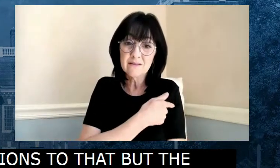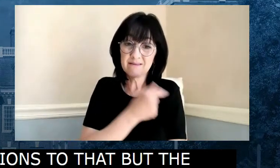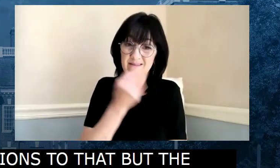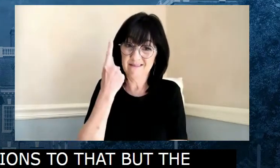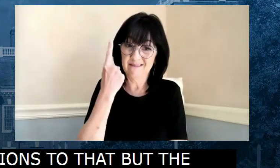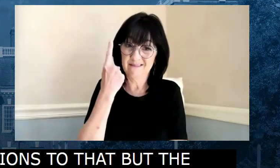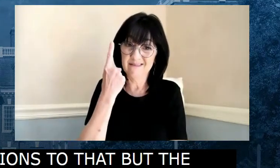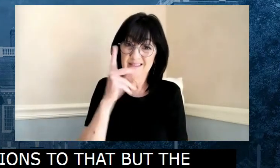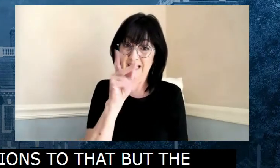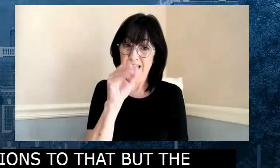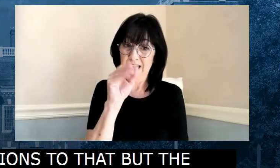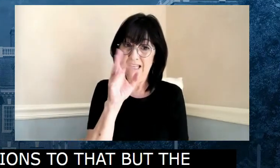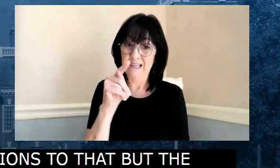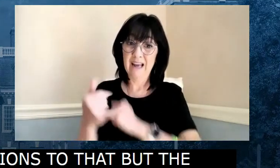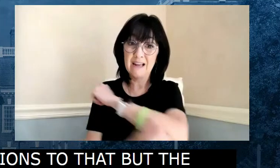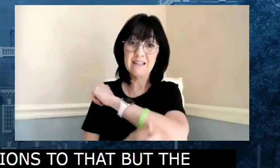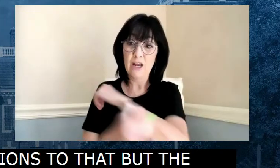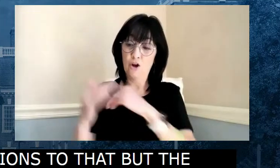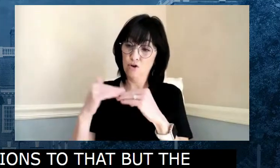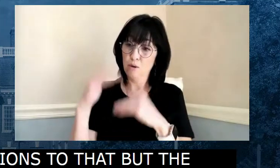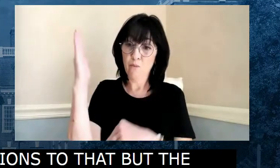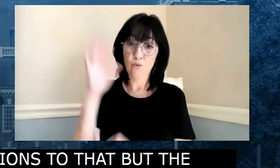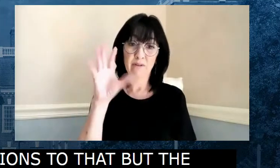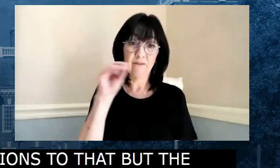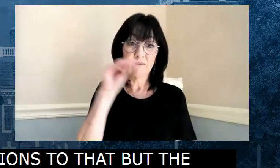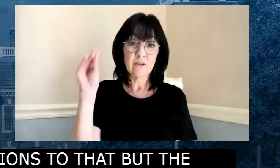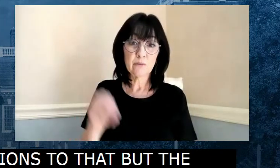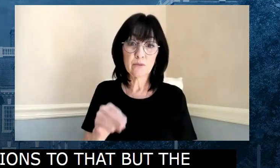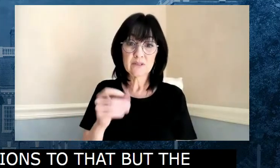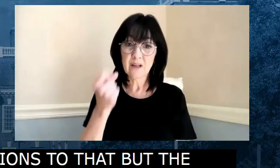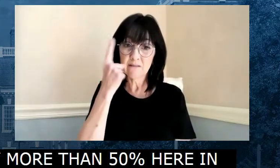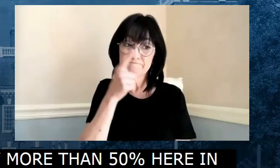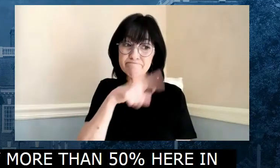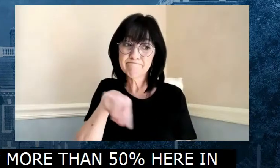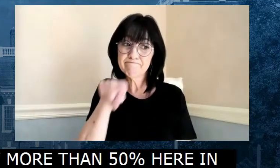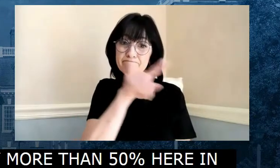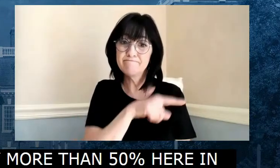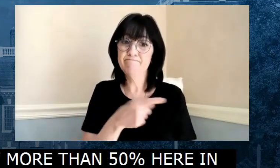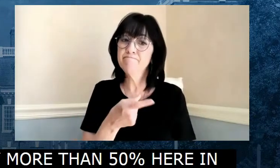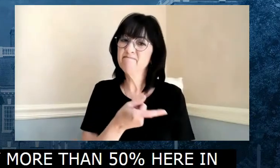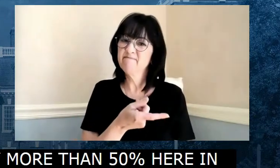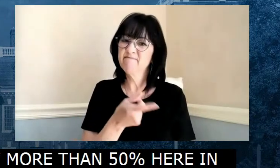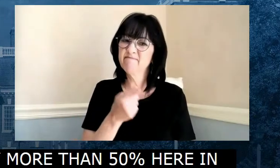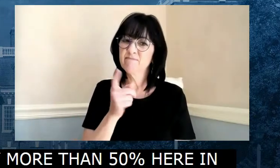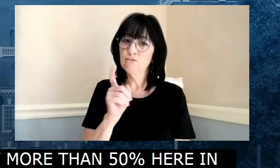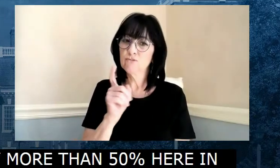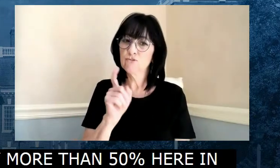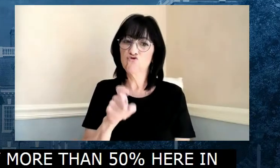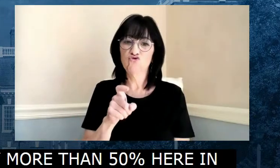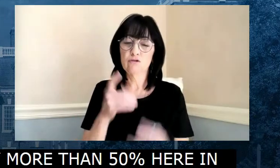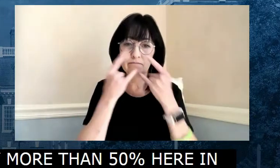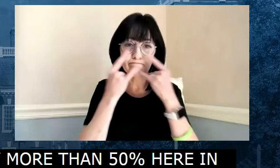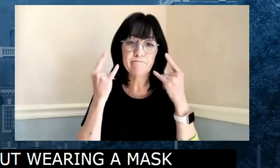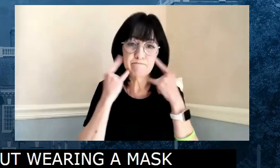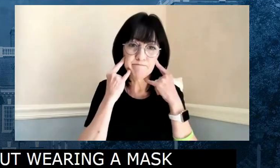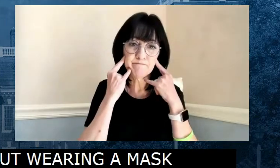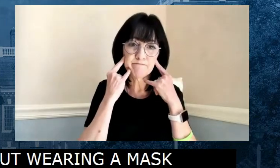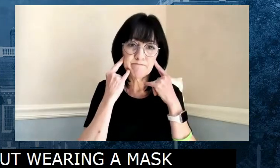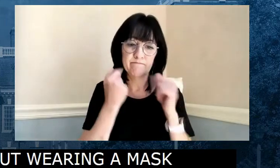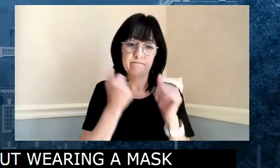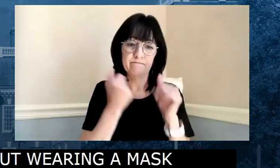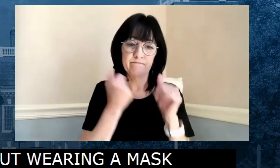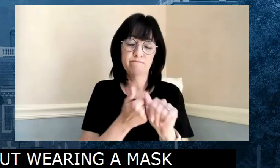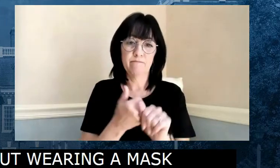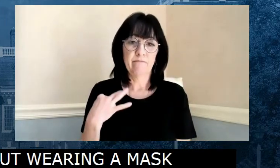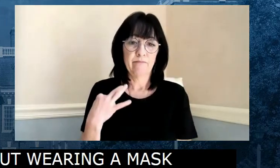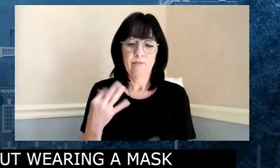here in Kent County, should be thinking about wearing a mask voluntarily so that we don't have an outbreak there. The